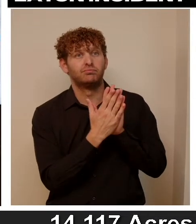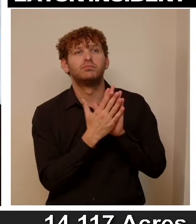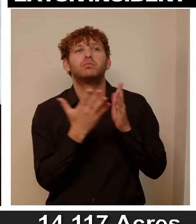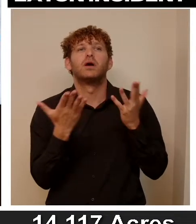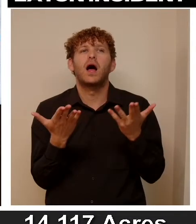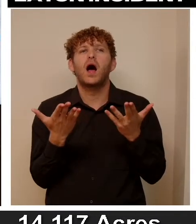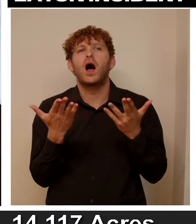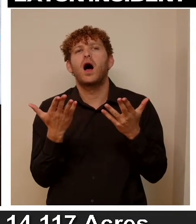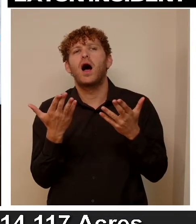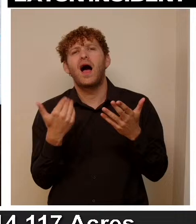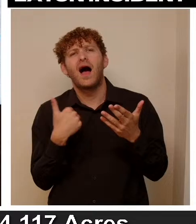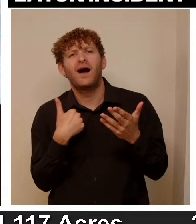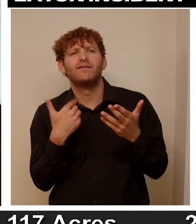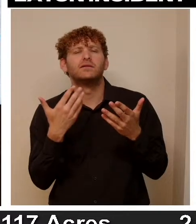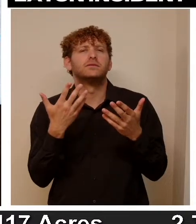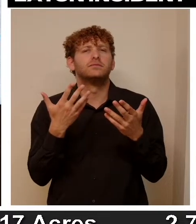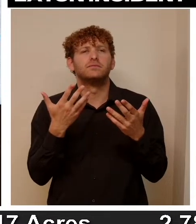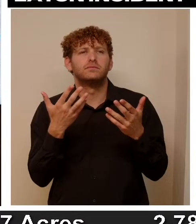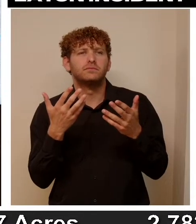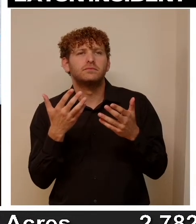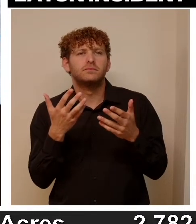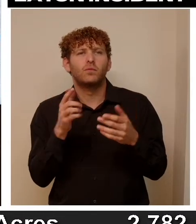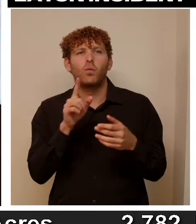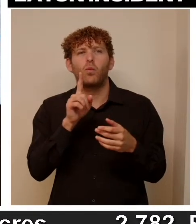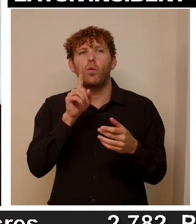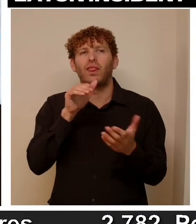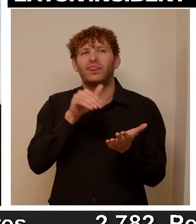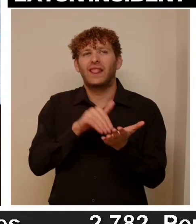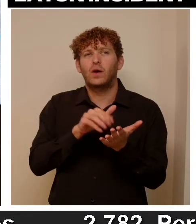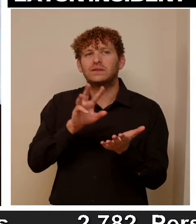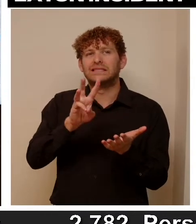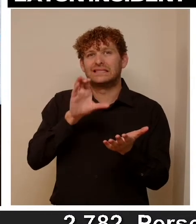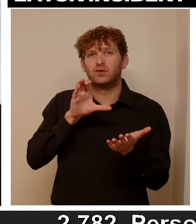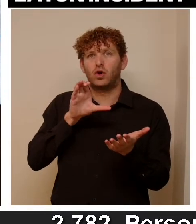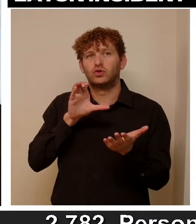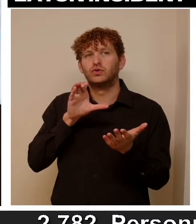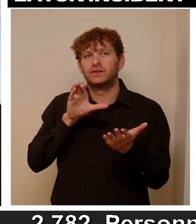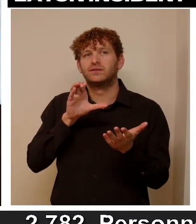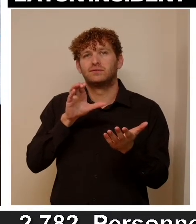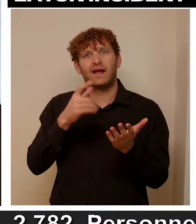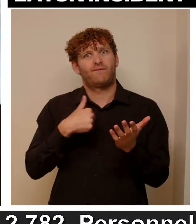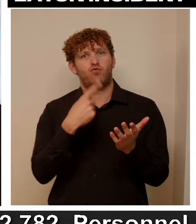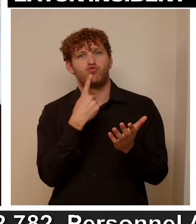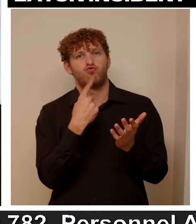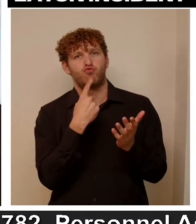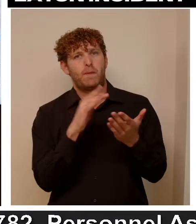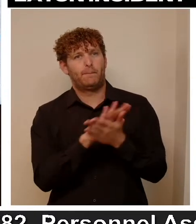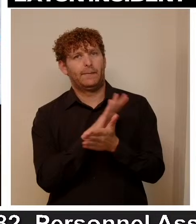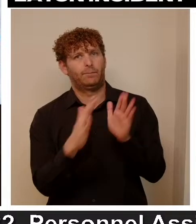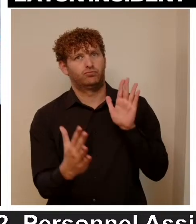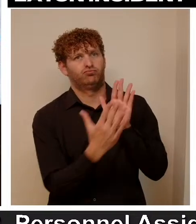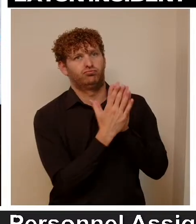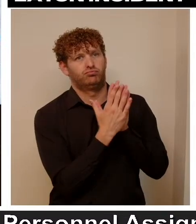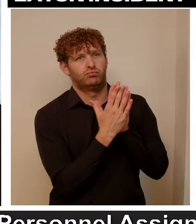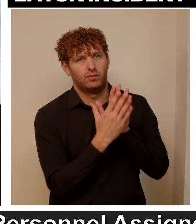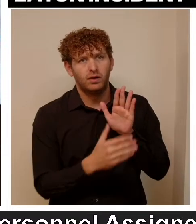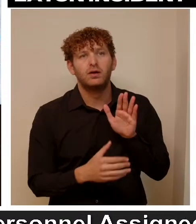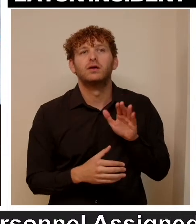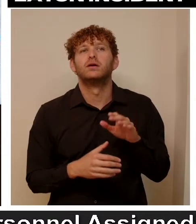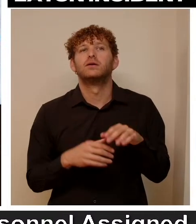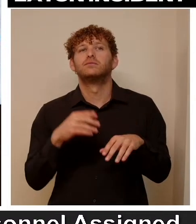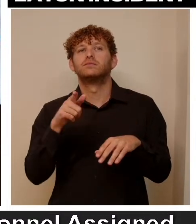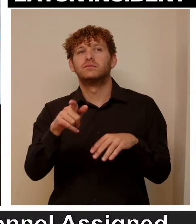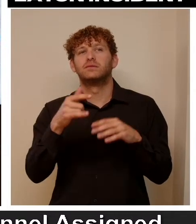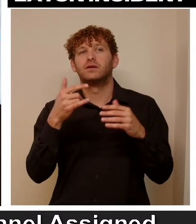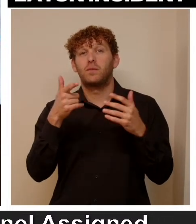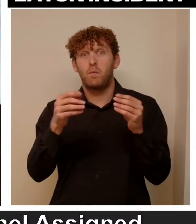and 1,015 red tags, which means no entry allowed. The red and yellow tagged buildings have contact information for the San